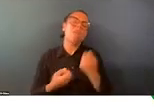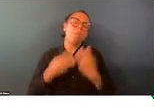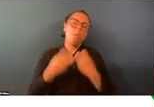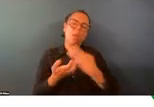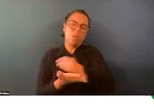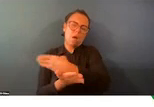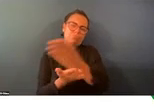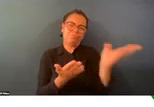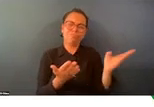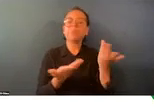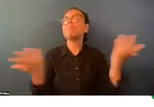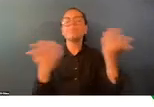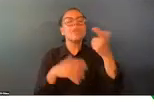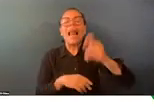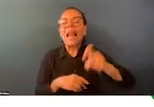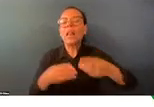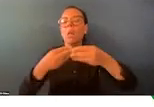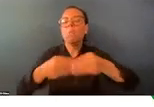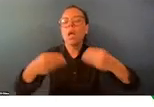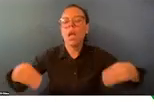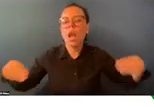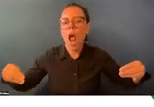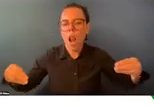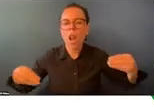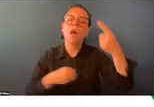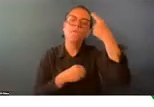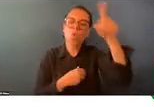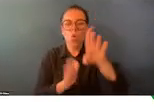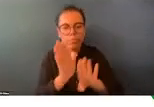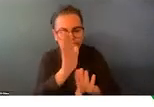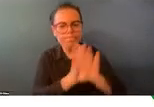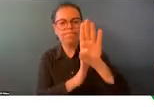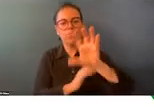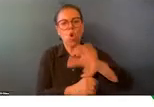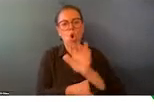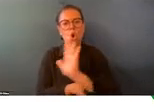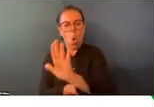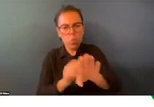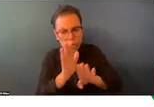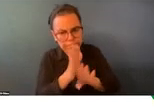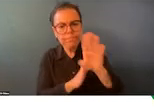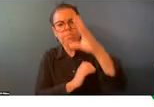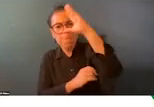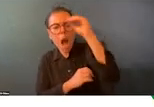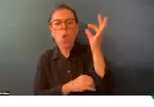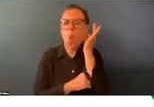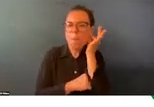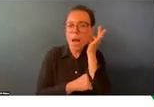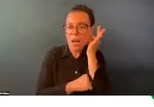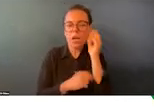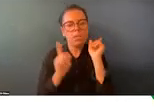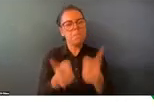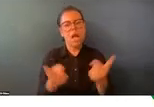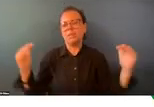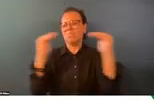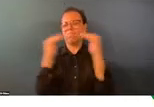them to access land, means of production, and markets. Equidev will also provide women farmers with training